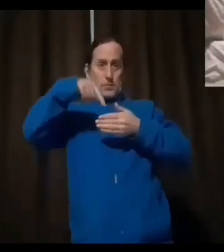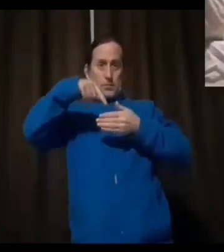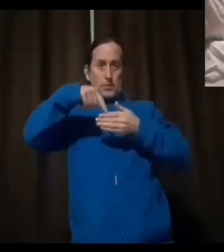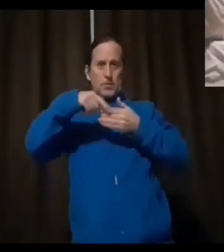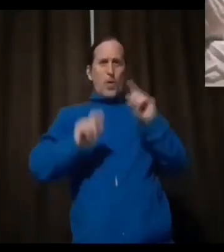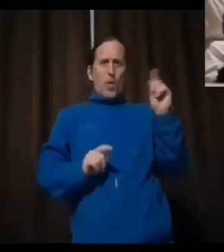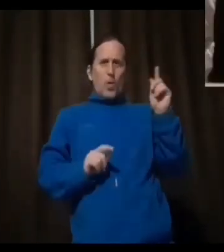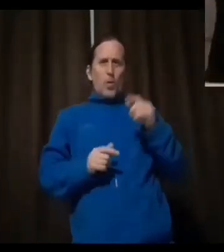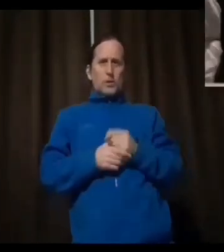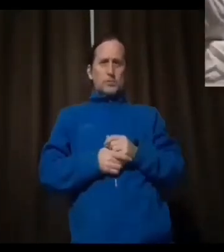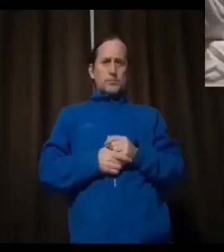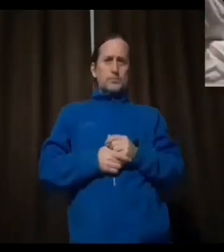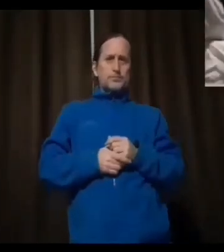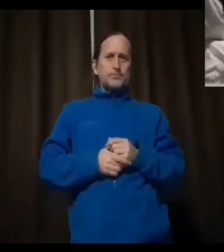see.